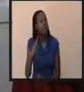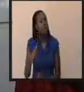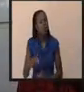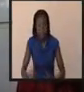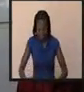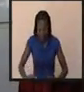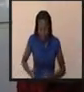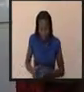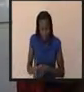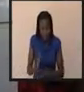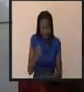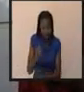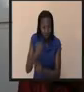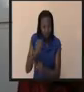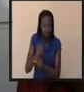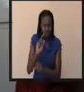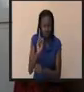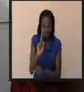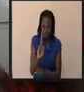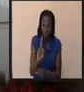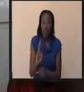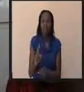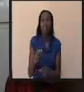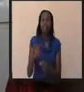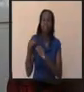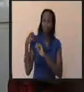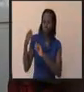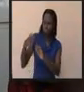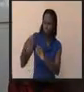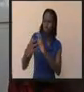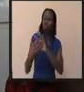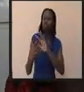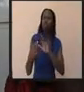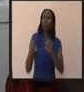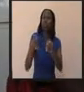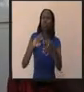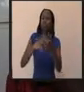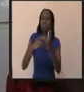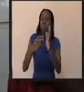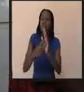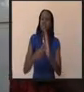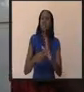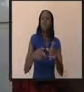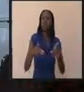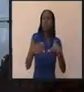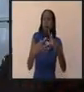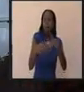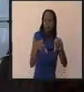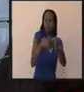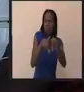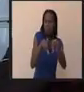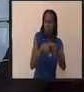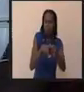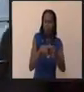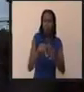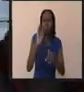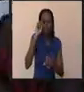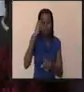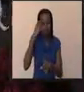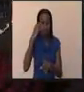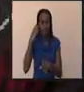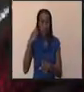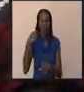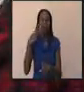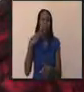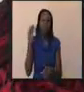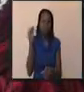the jeans that you wear. It's the genes, the characteristics which makes you to resemble each other. I think we better have this discussion